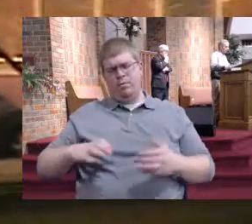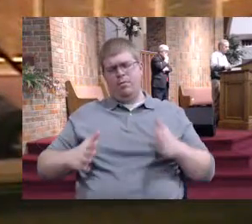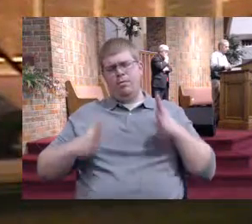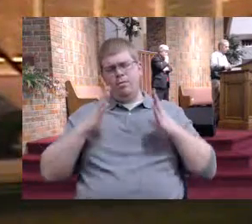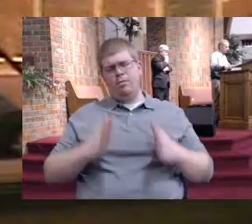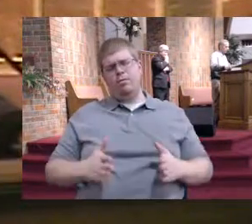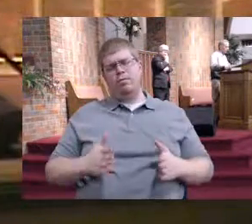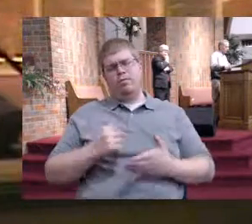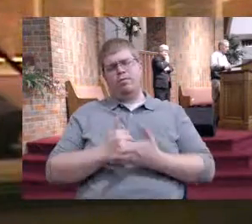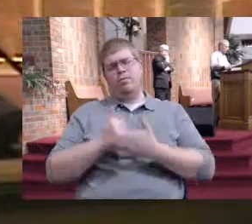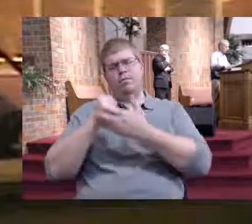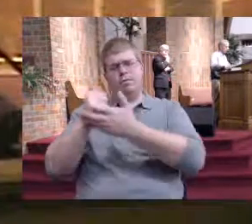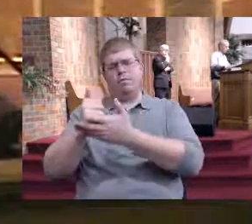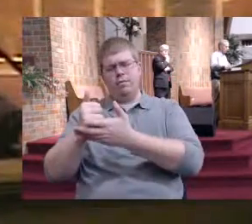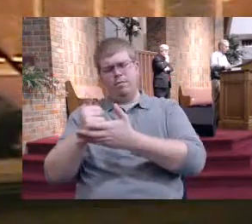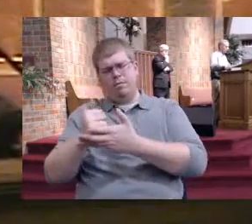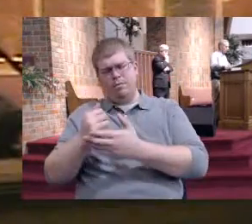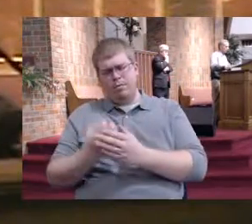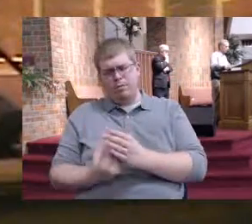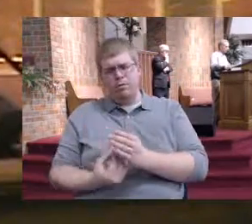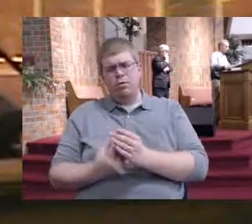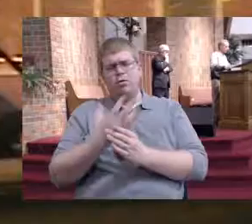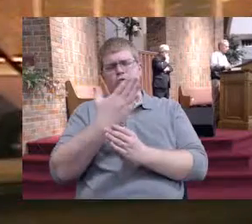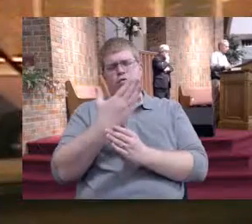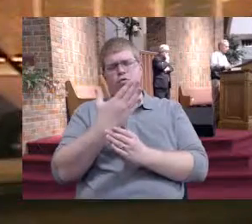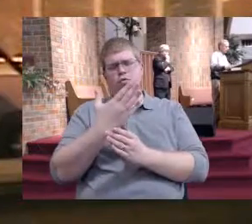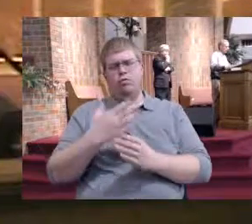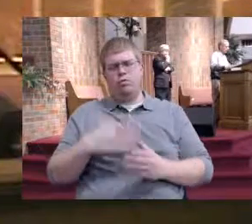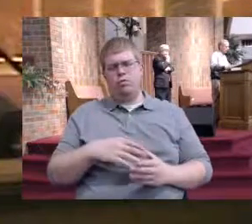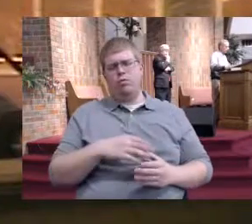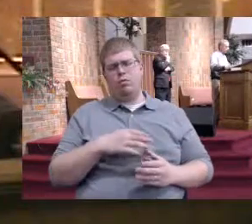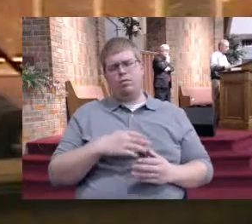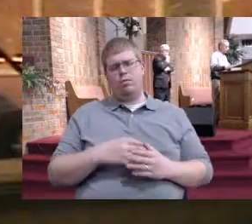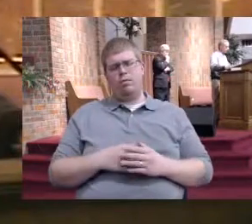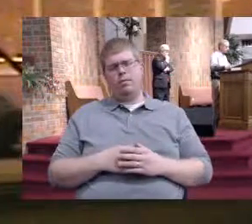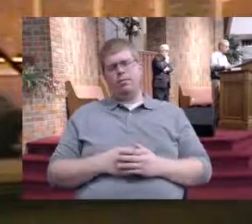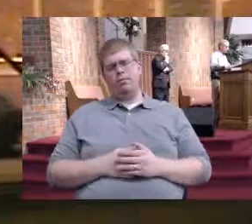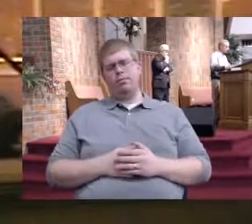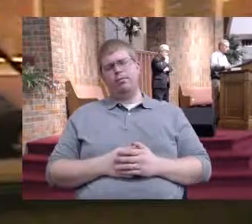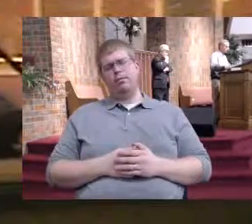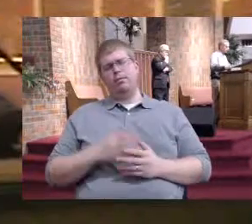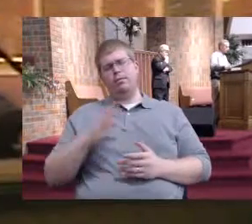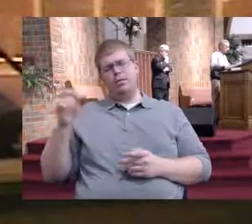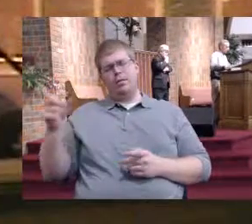become mature as they strive to do your will.